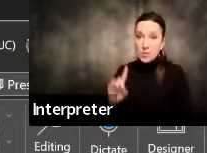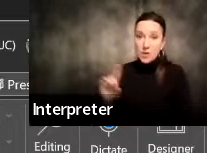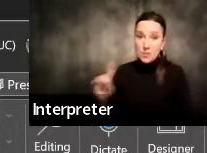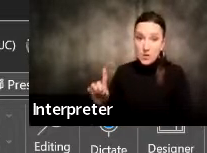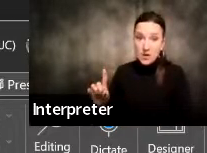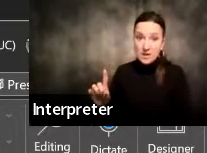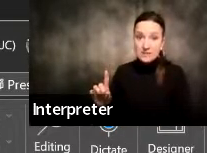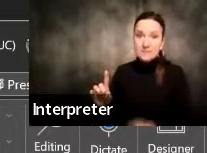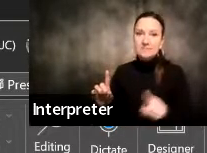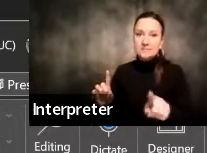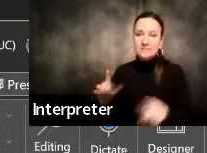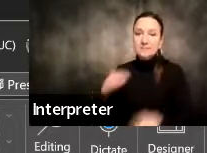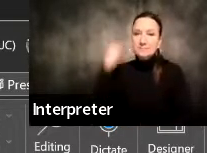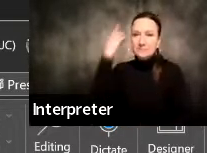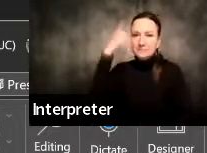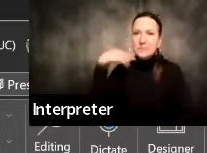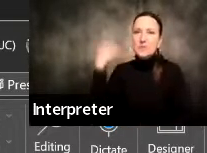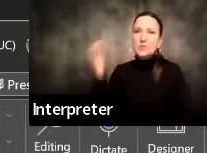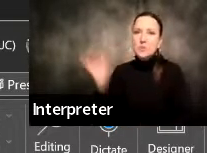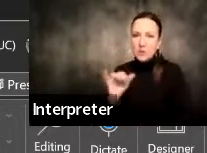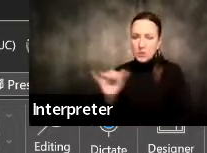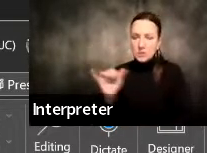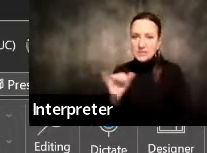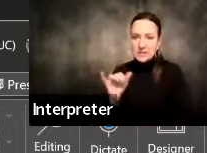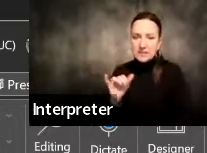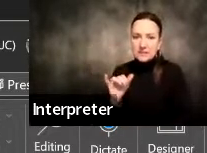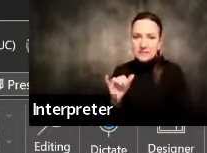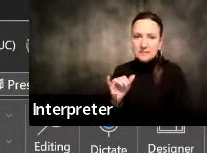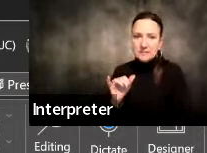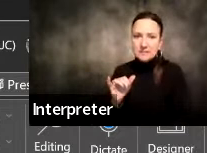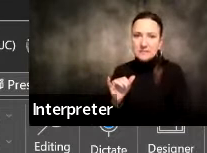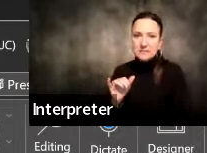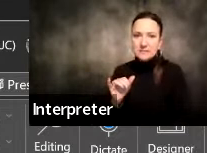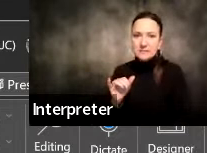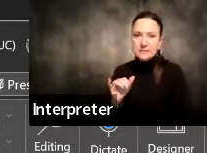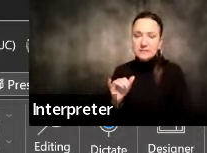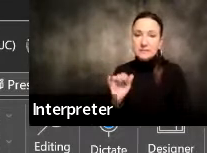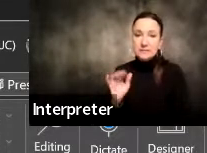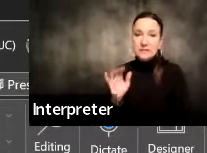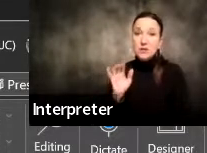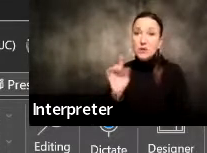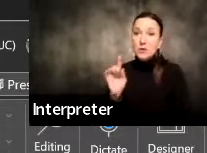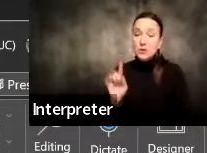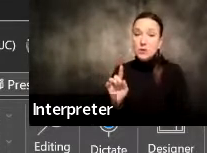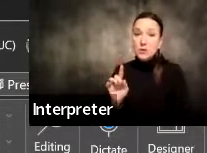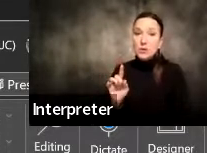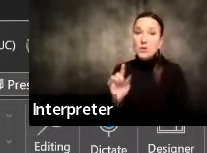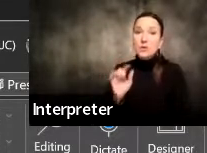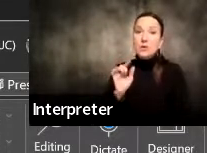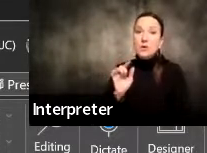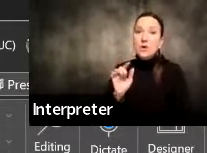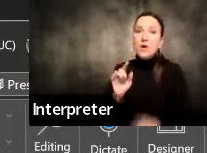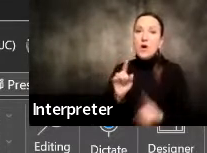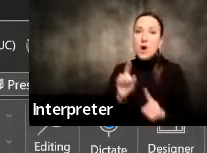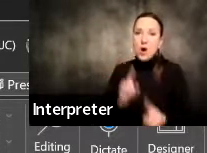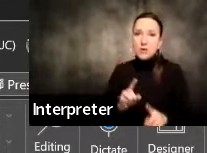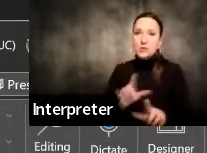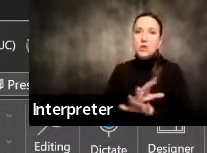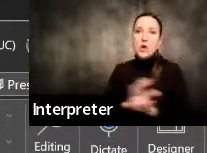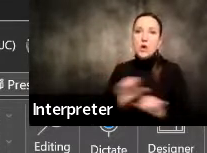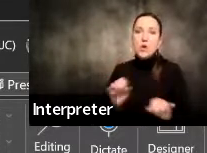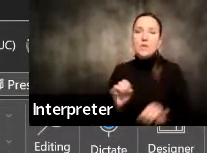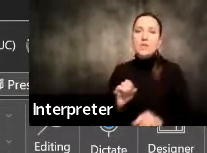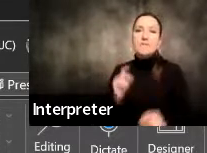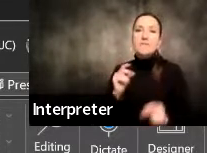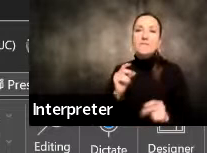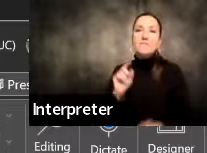up for the call taker. And when they select it, it also goes to the first responders, because